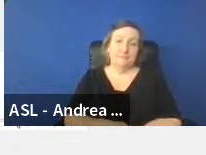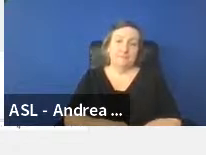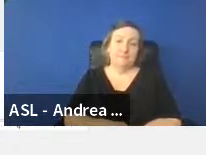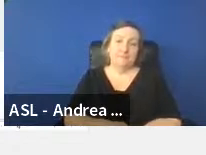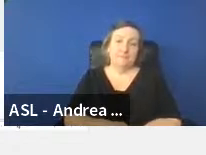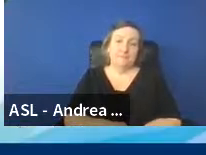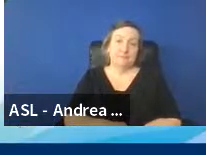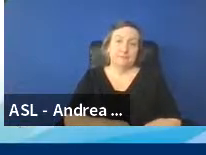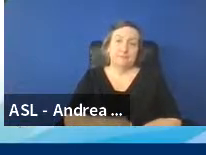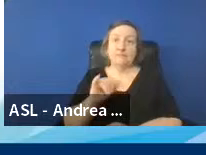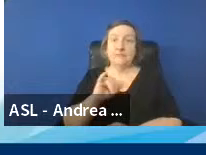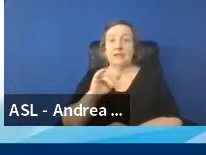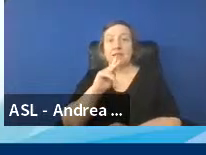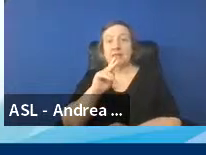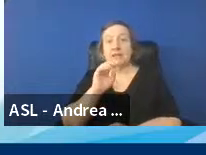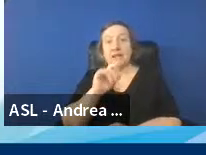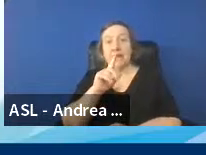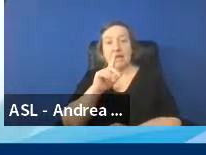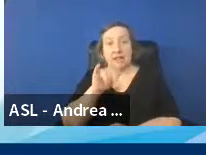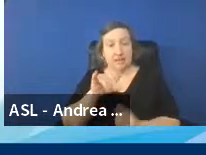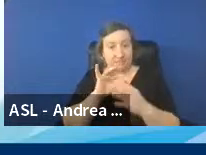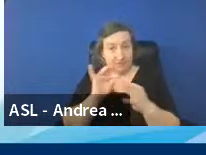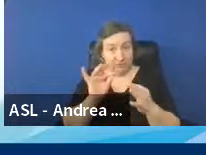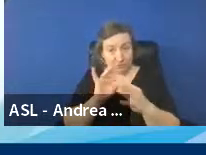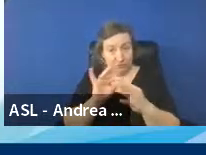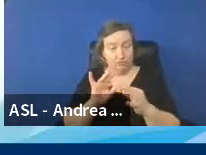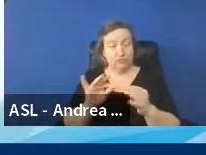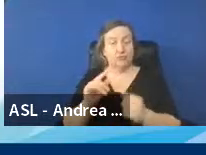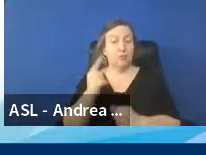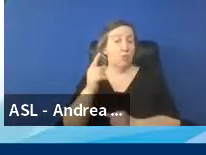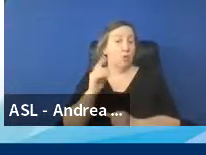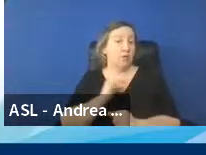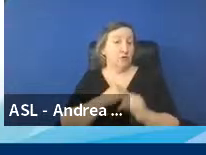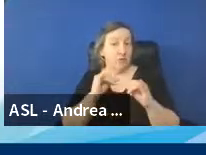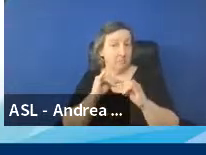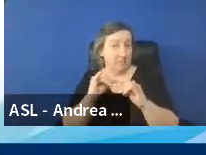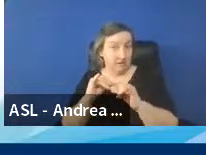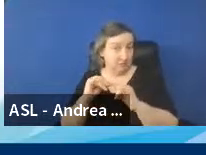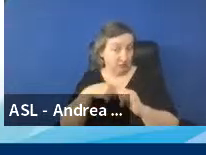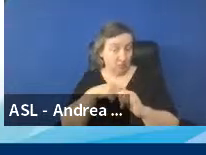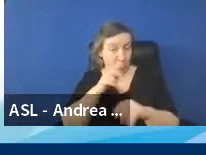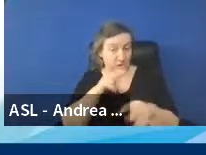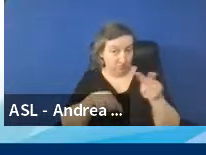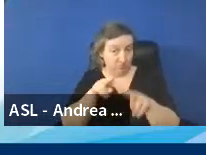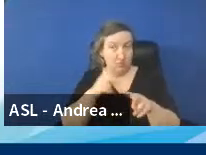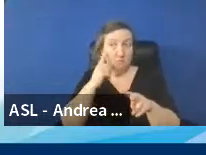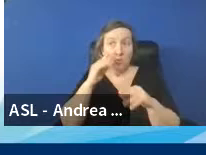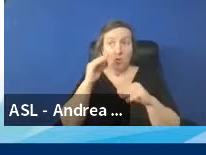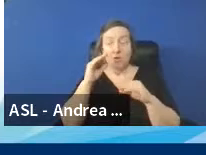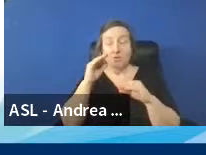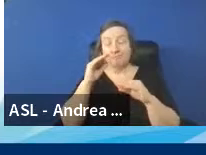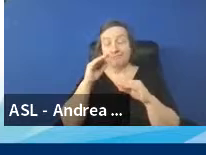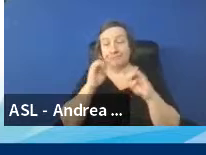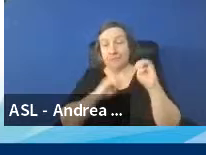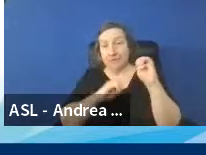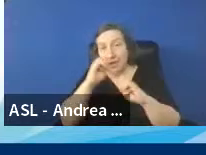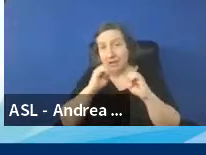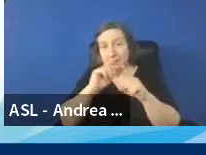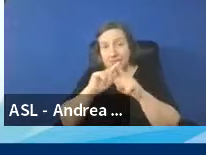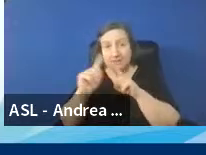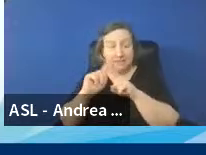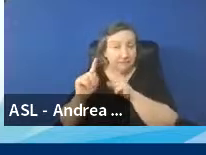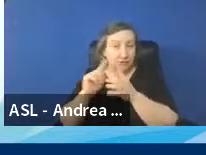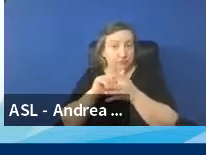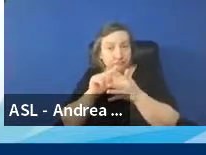we, as Kelly mentioned, one of our measures that we're looking at with evaluating these different